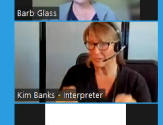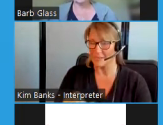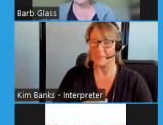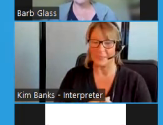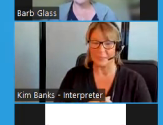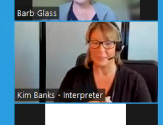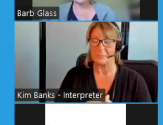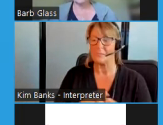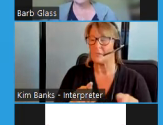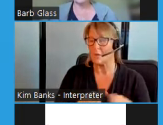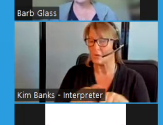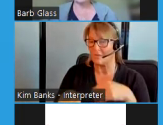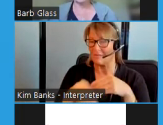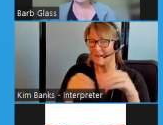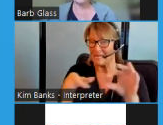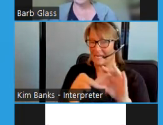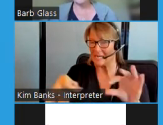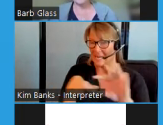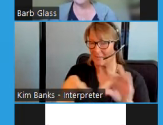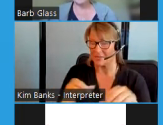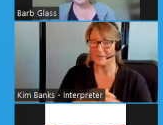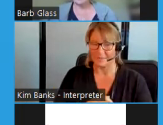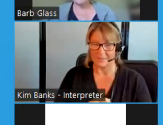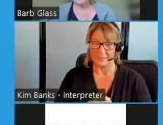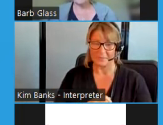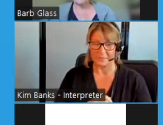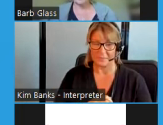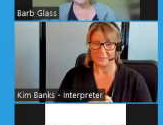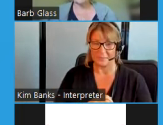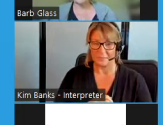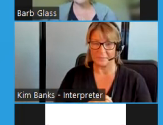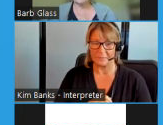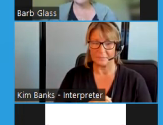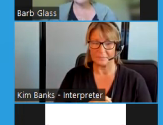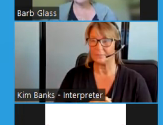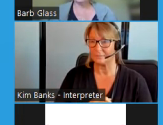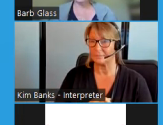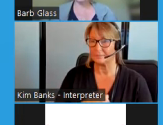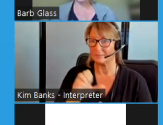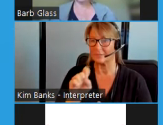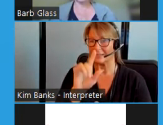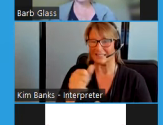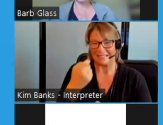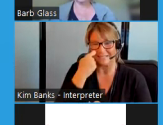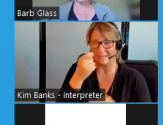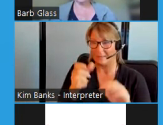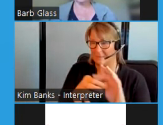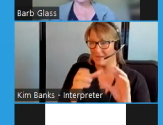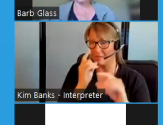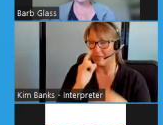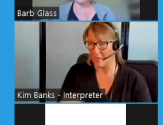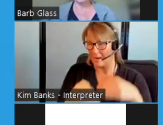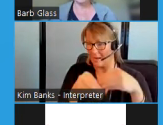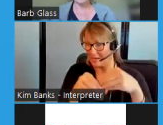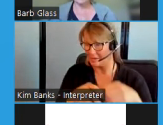it will be closed captioned. Just repeating those announcements that Stacy offered a couple of minutes ago, since there's still a few people just logging